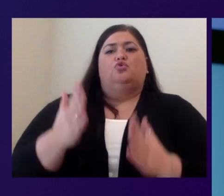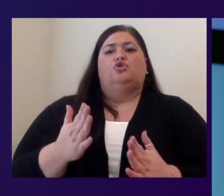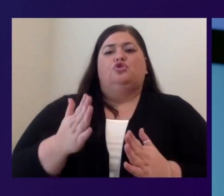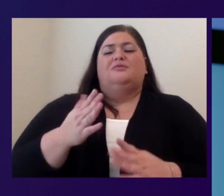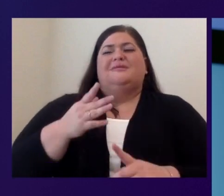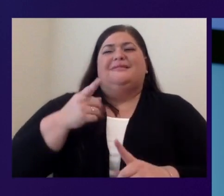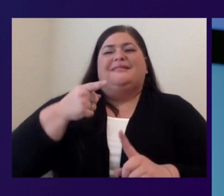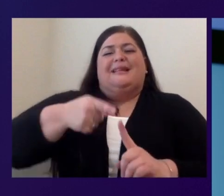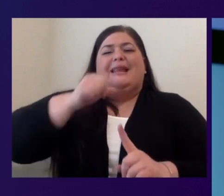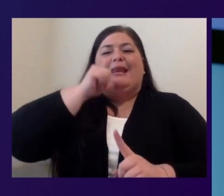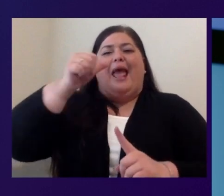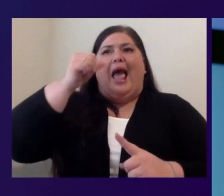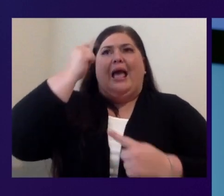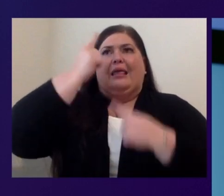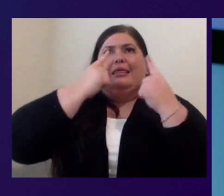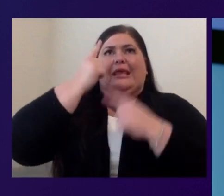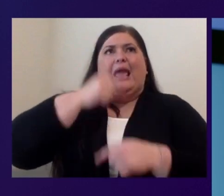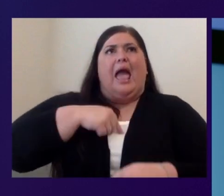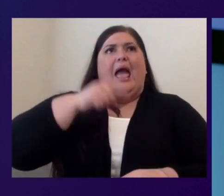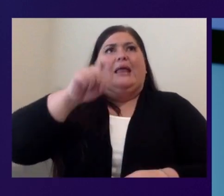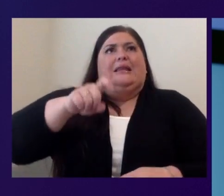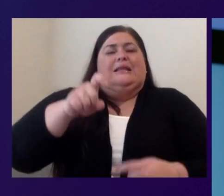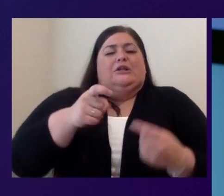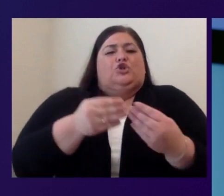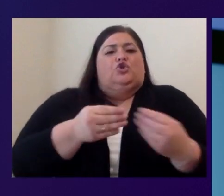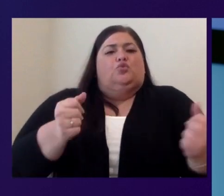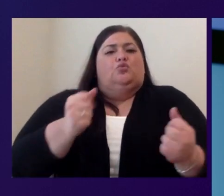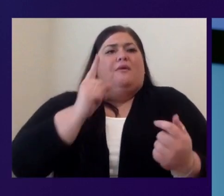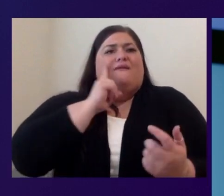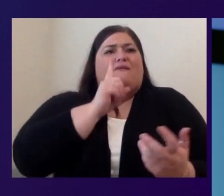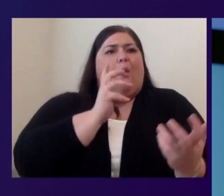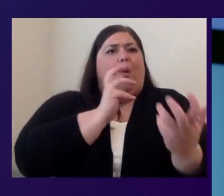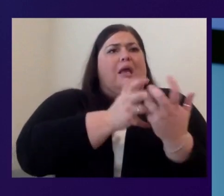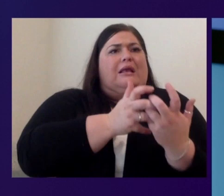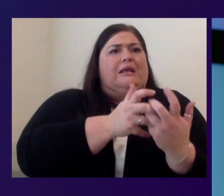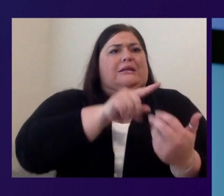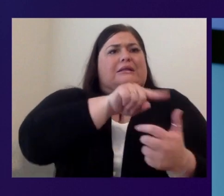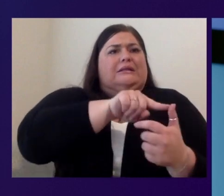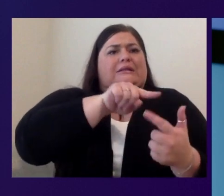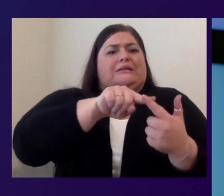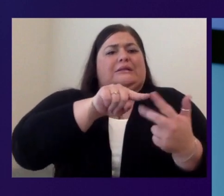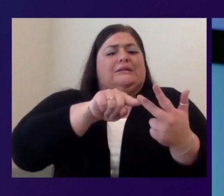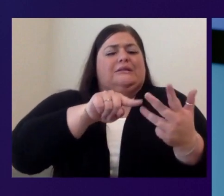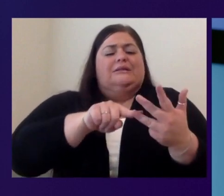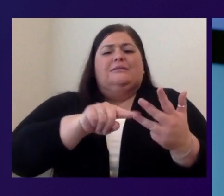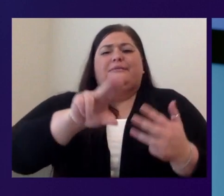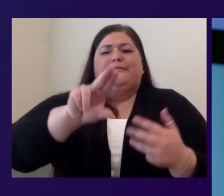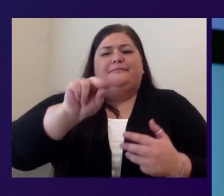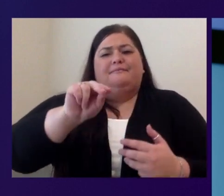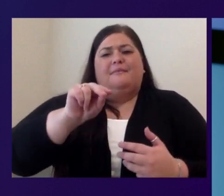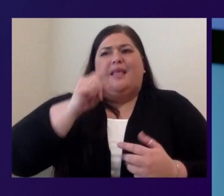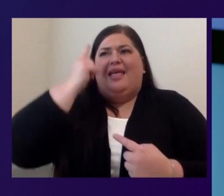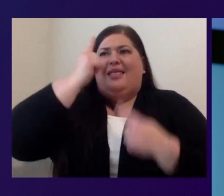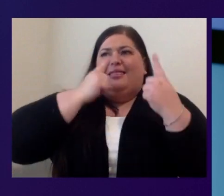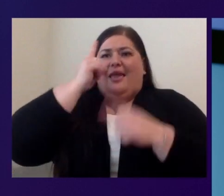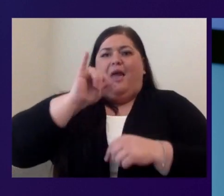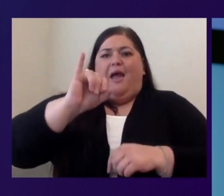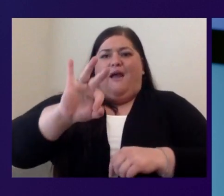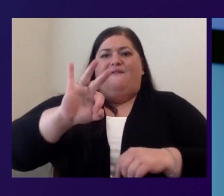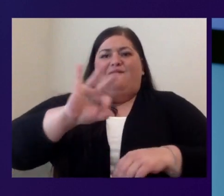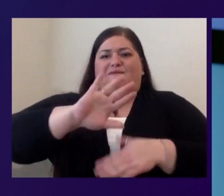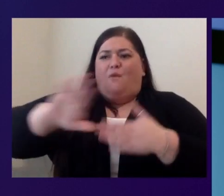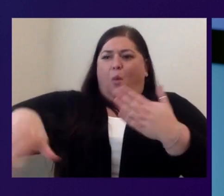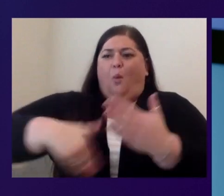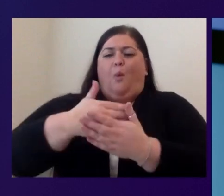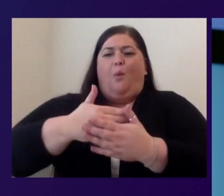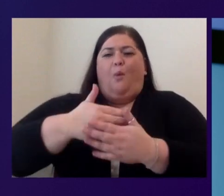specific solution for this set of users. They're thinking about their entire workforce, right? And similarly, this entire workforce, with all